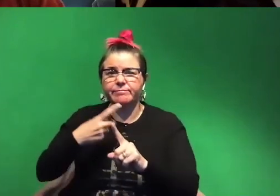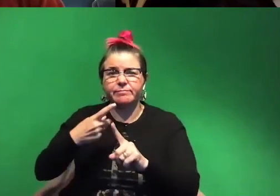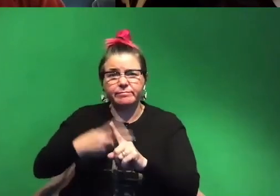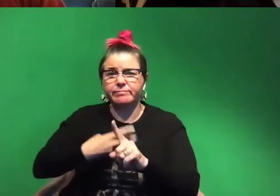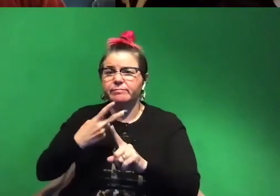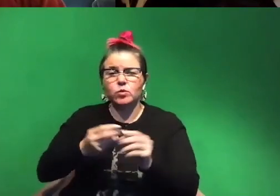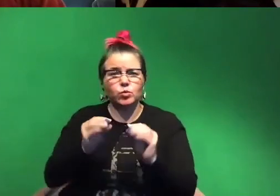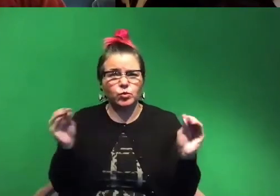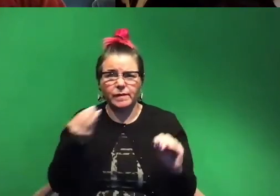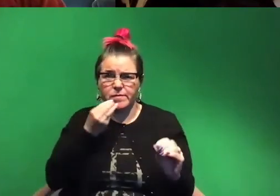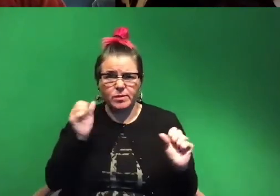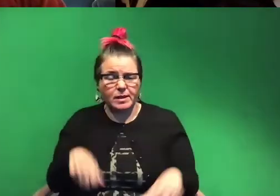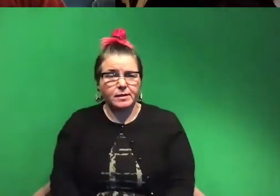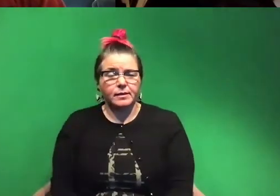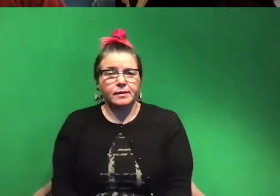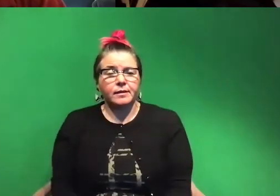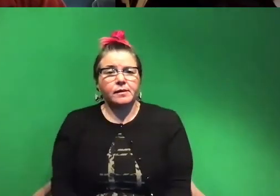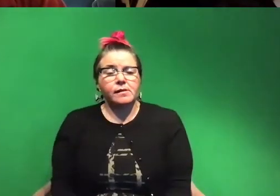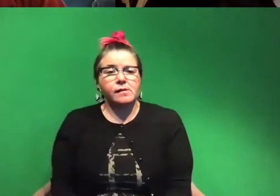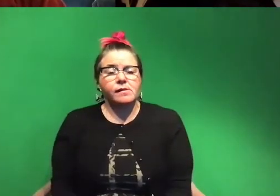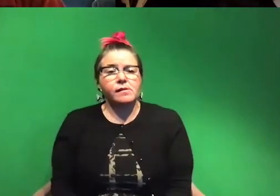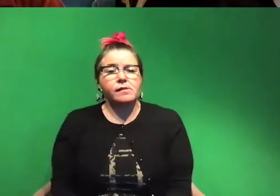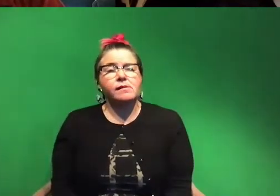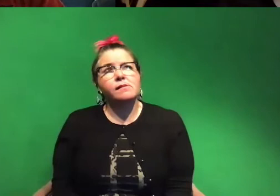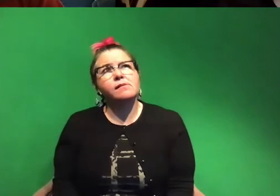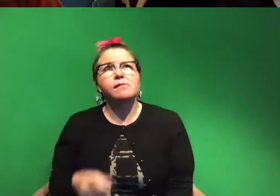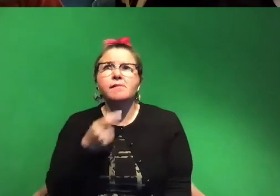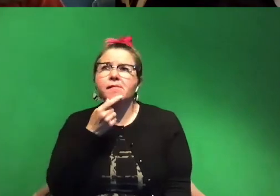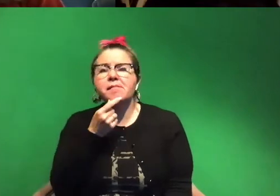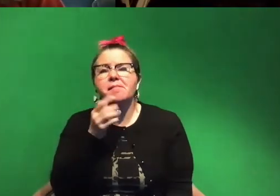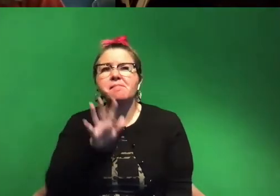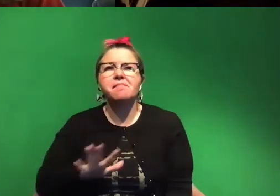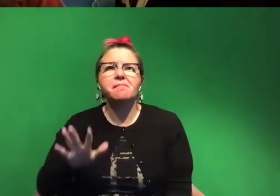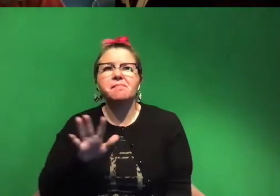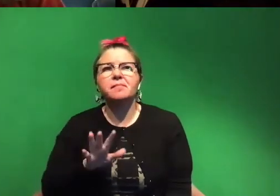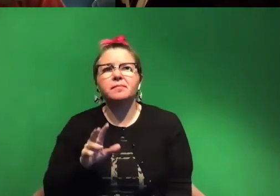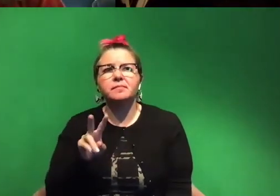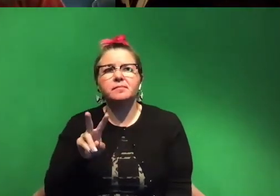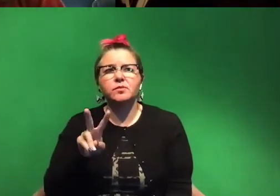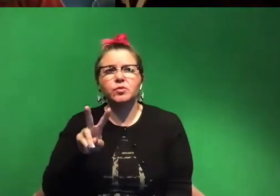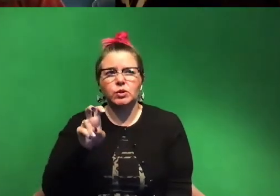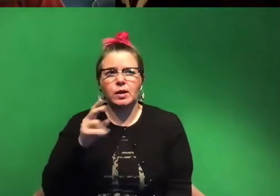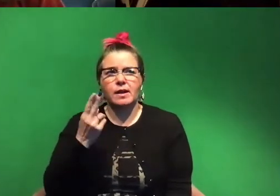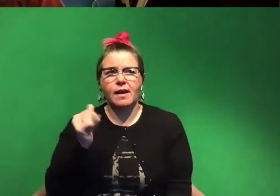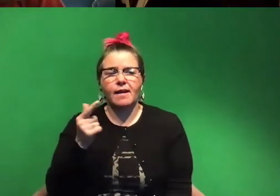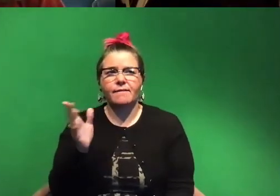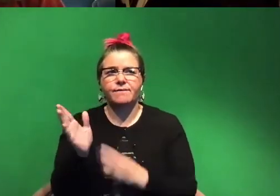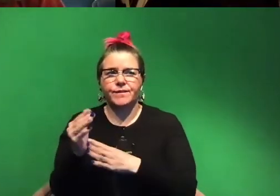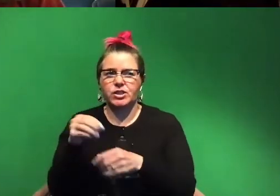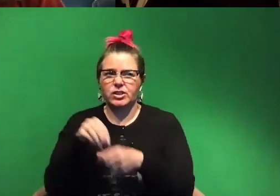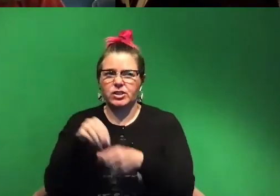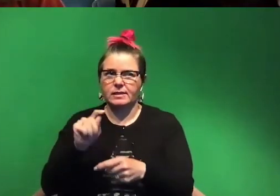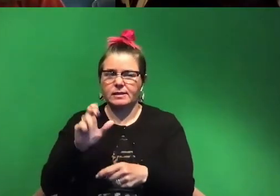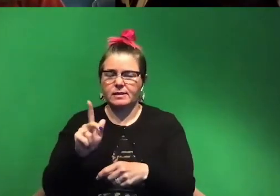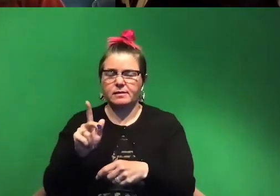food. And I would say we probably had about 200 hagfish at any one time in the tanks on